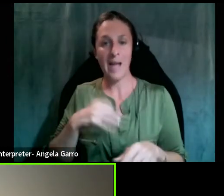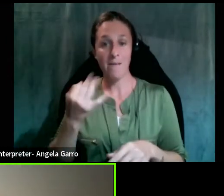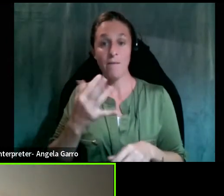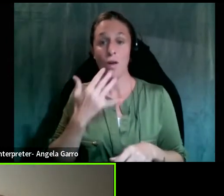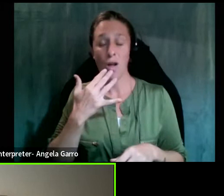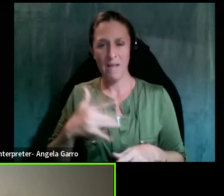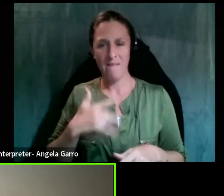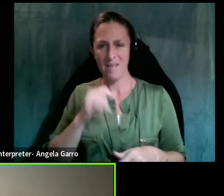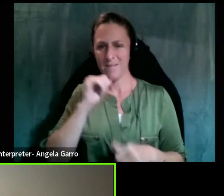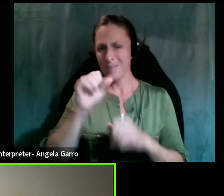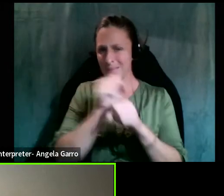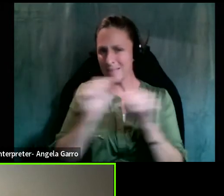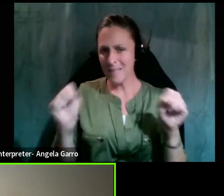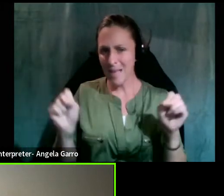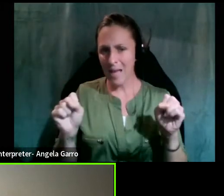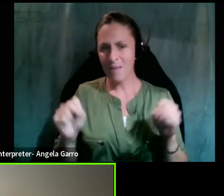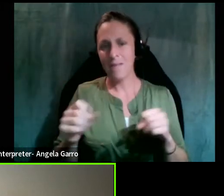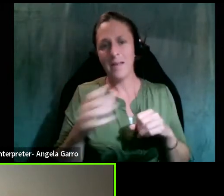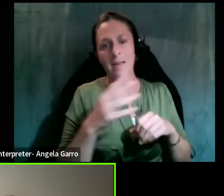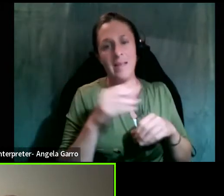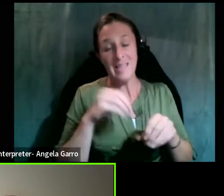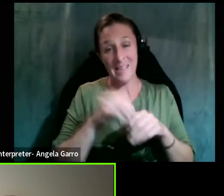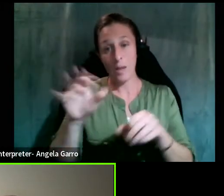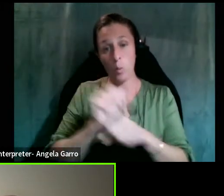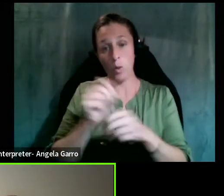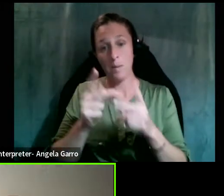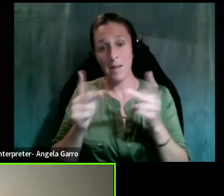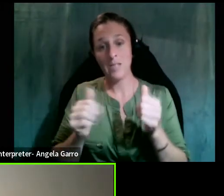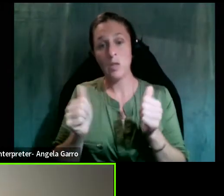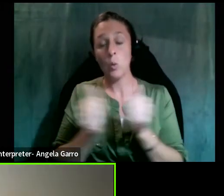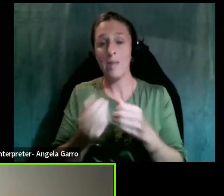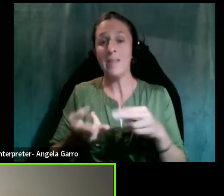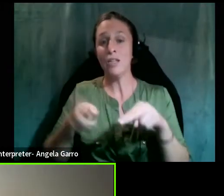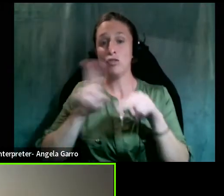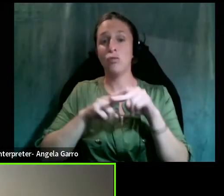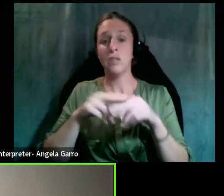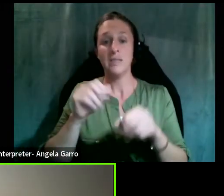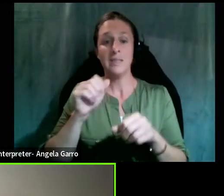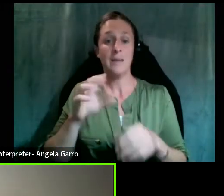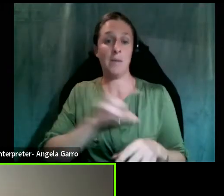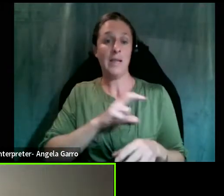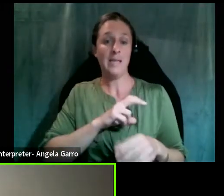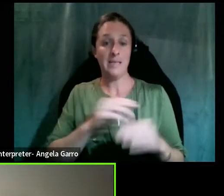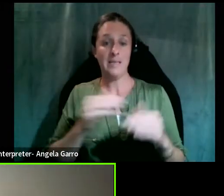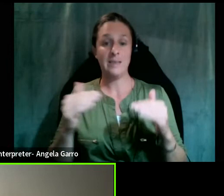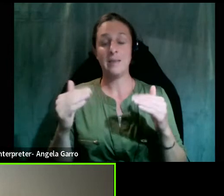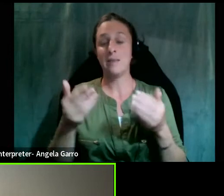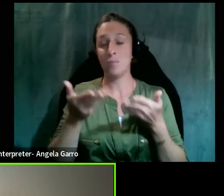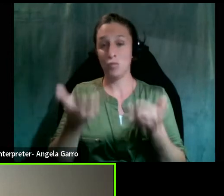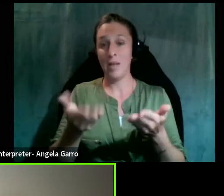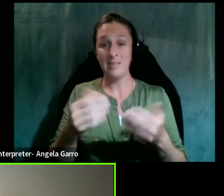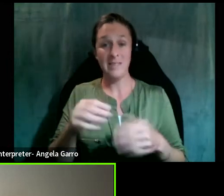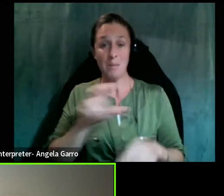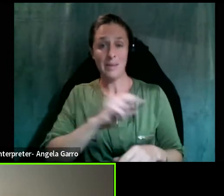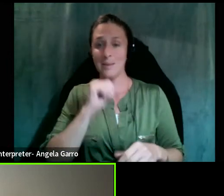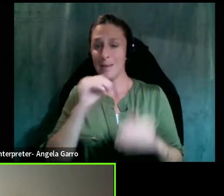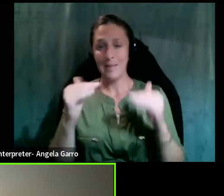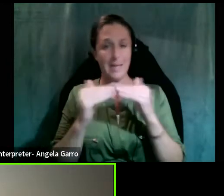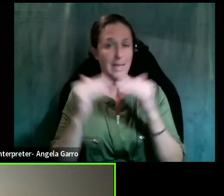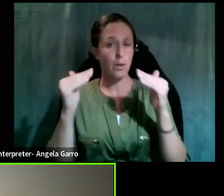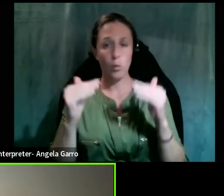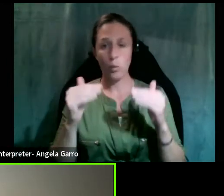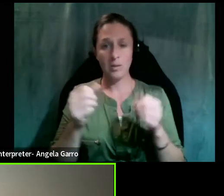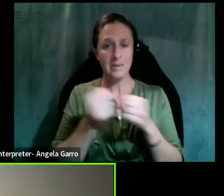potentially unsafe in the workplace with increased police presence. Police does not equal safety for all communities.